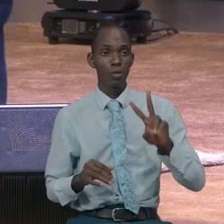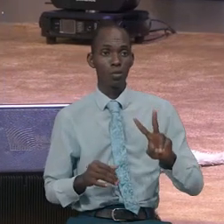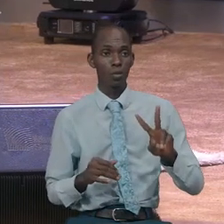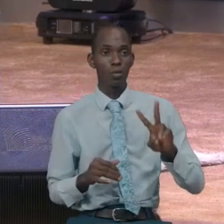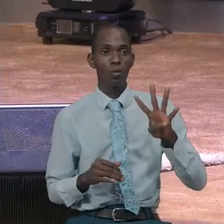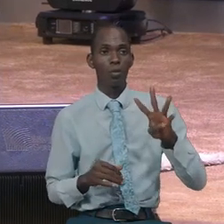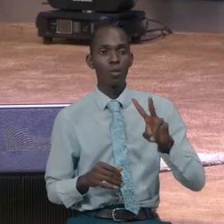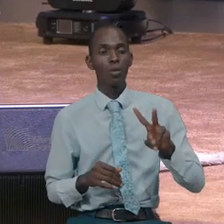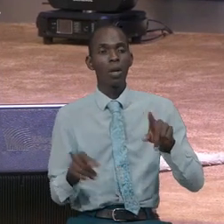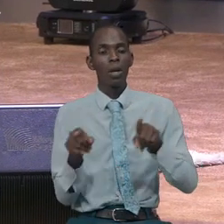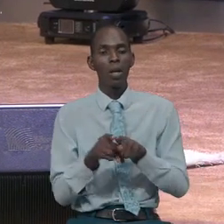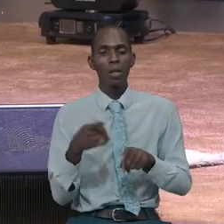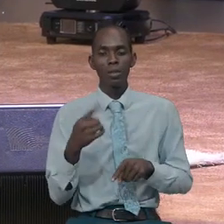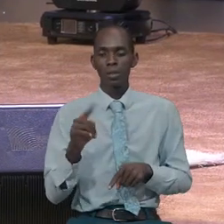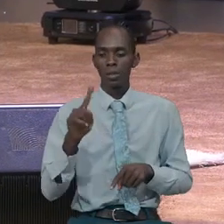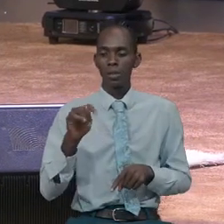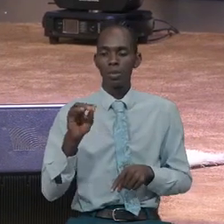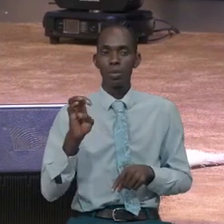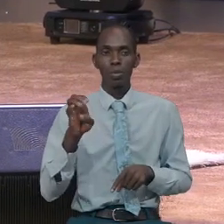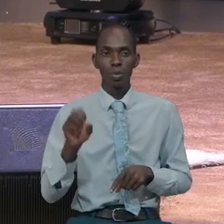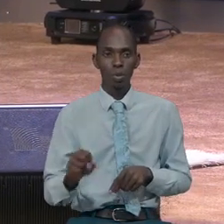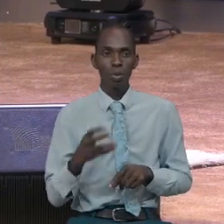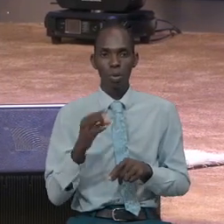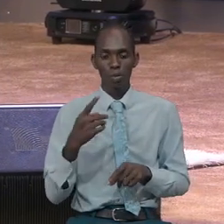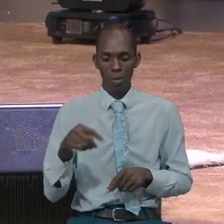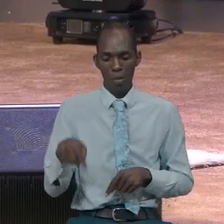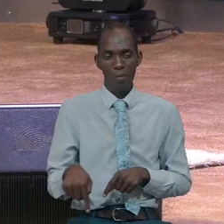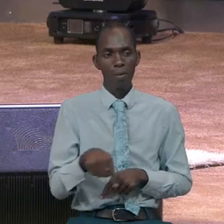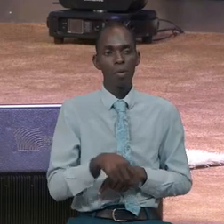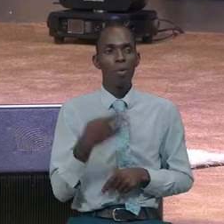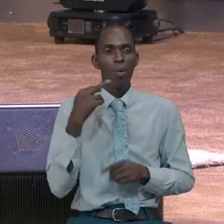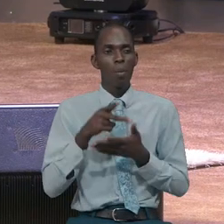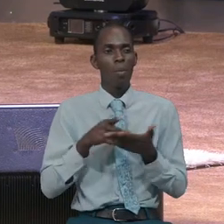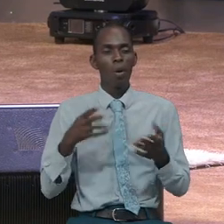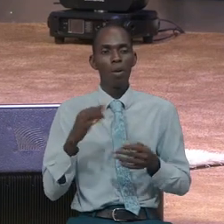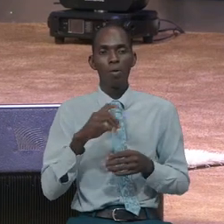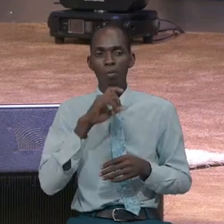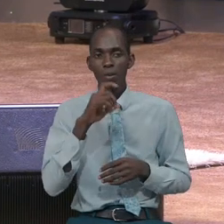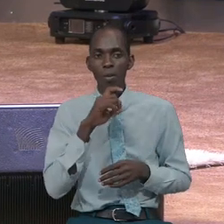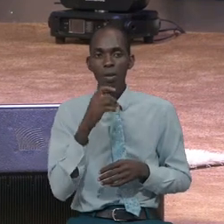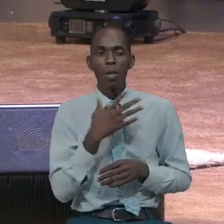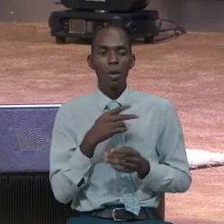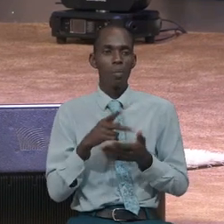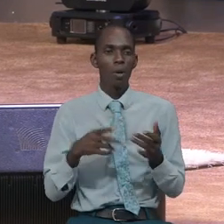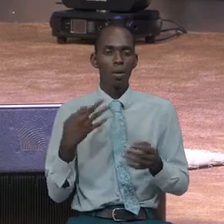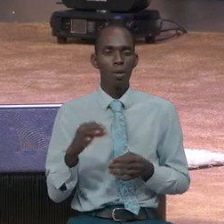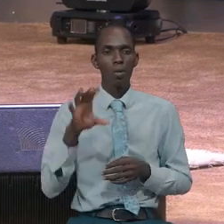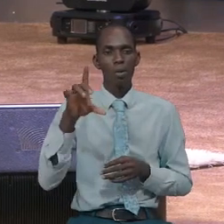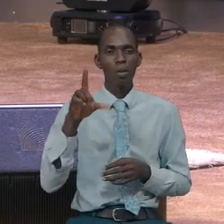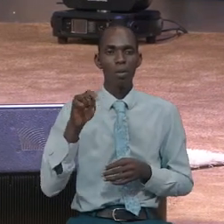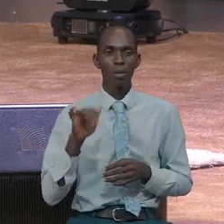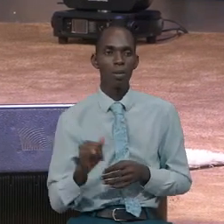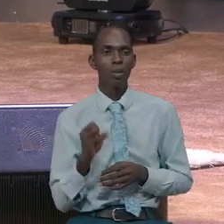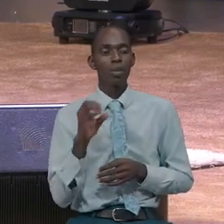verse 42, and as the toes of the feet were patch of iron and patch of clay, so